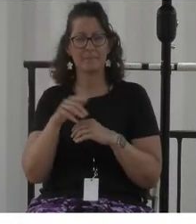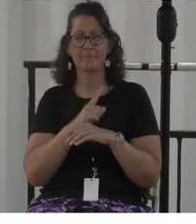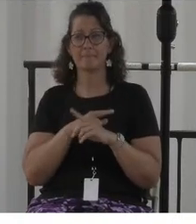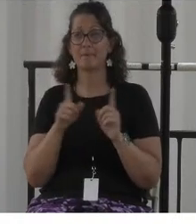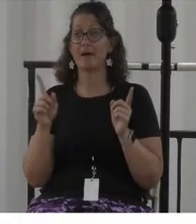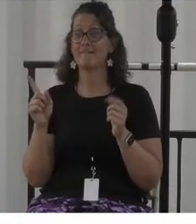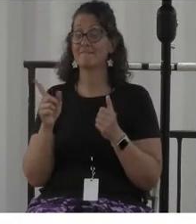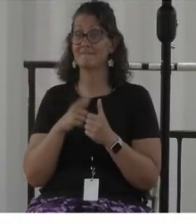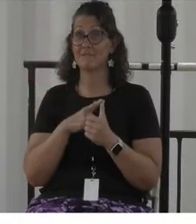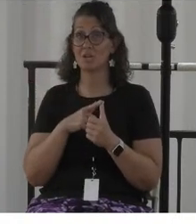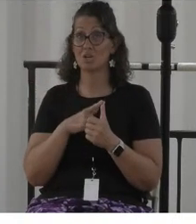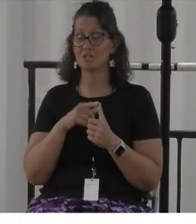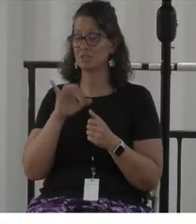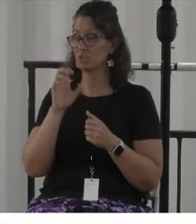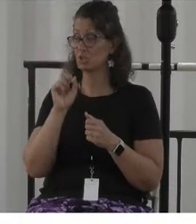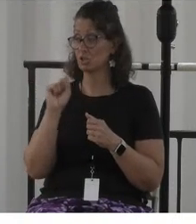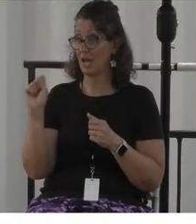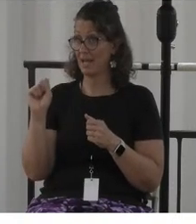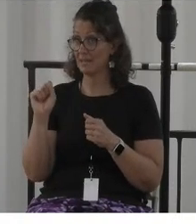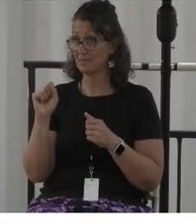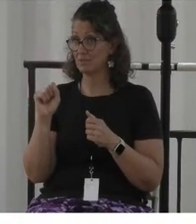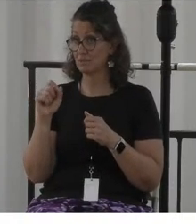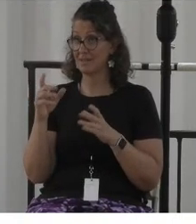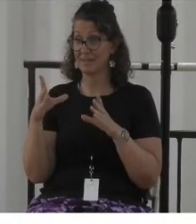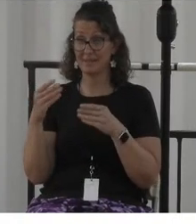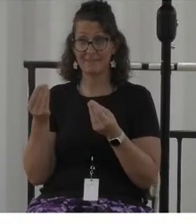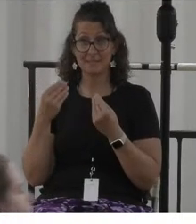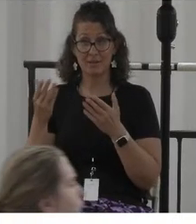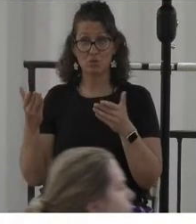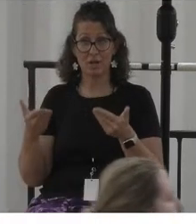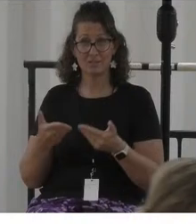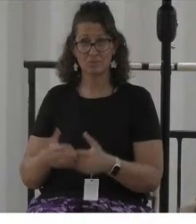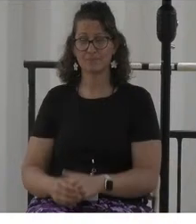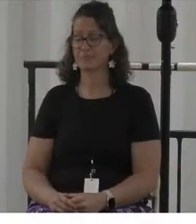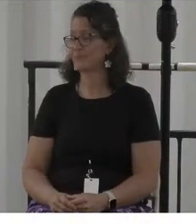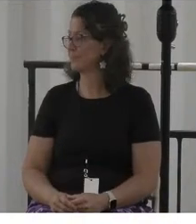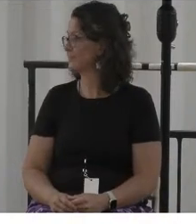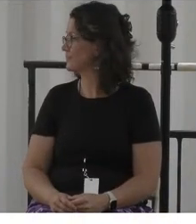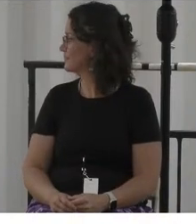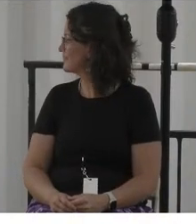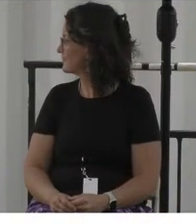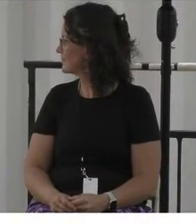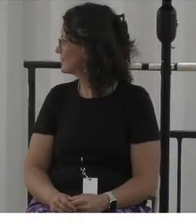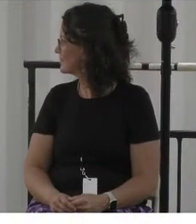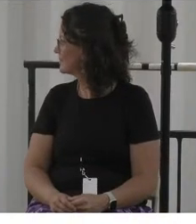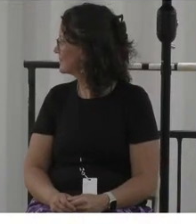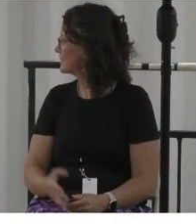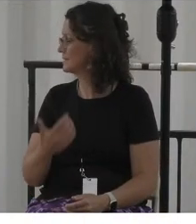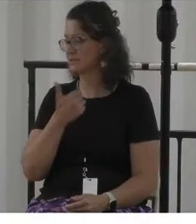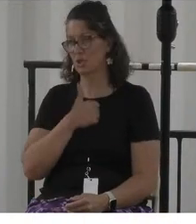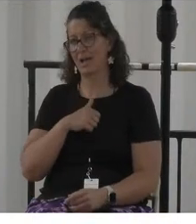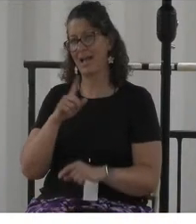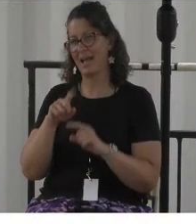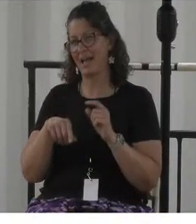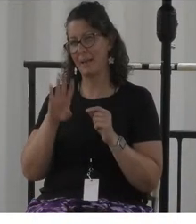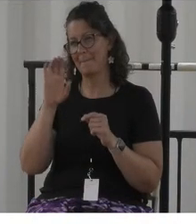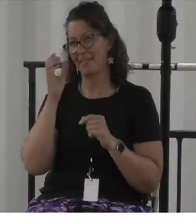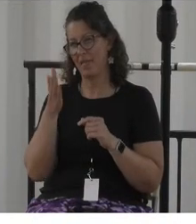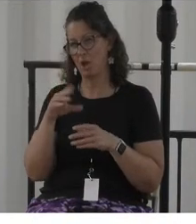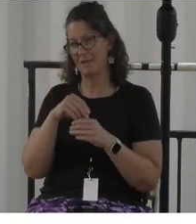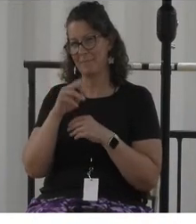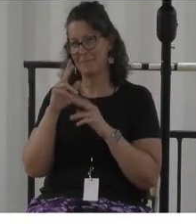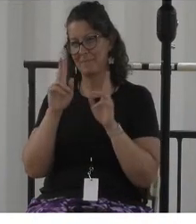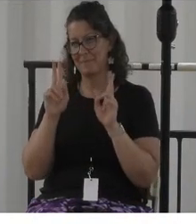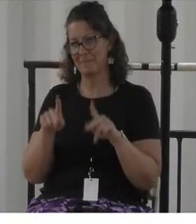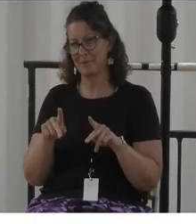we pan to you and have you give a short introduction? Hi, everyone. I'm sorry I can't be with you in person, but as the world is